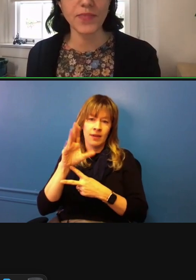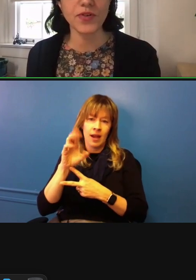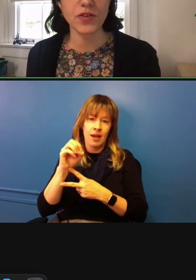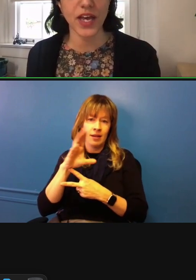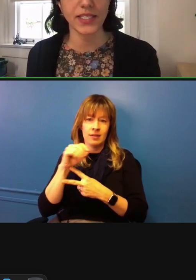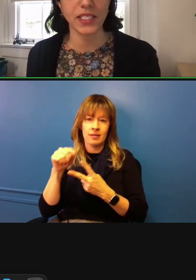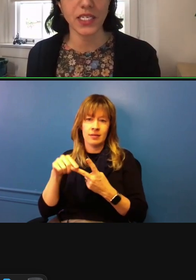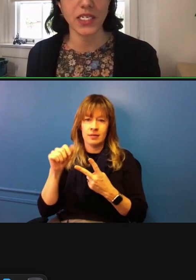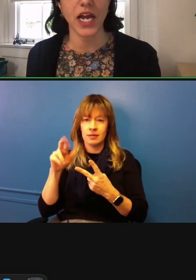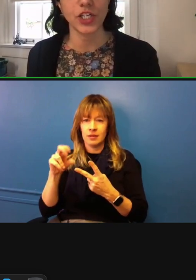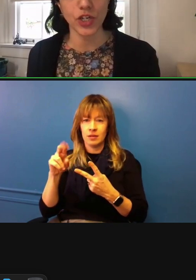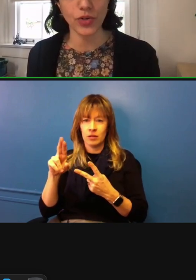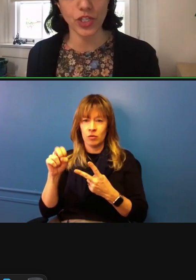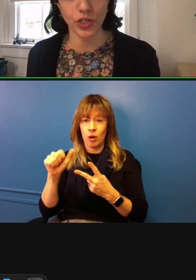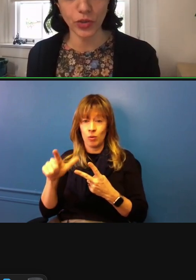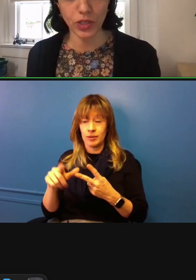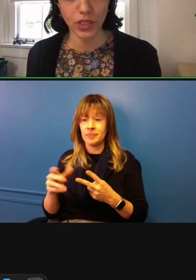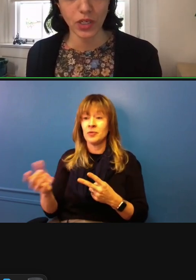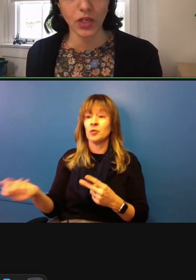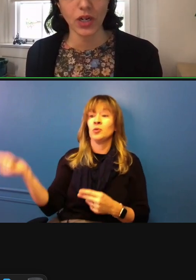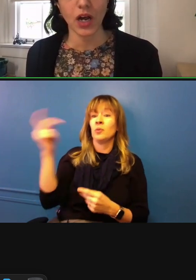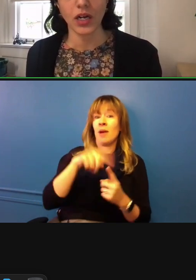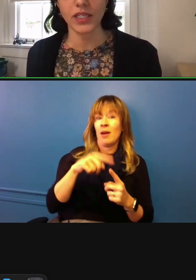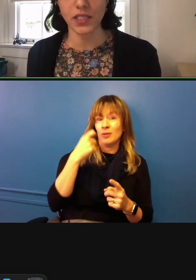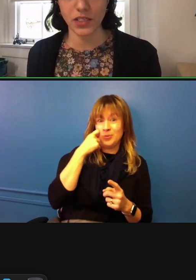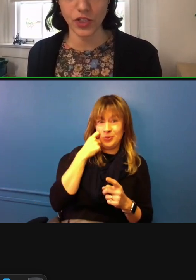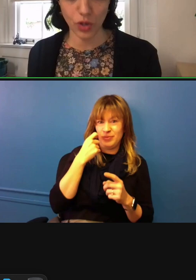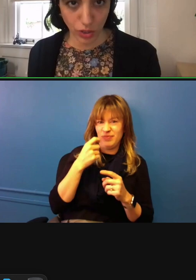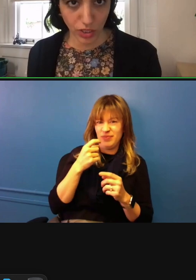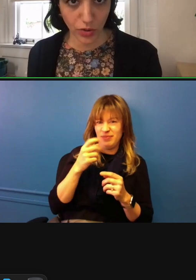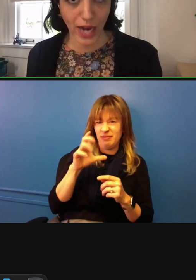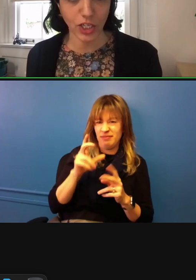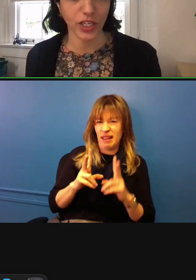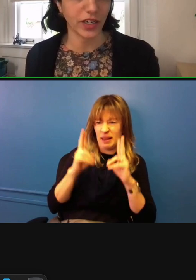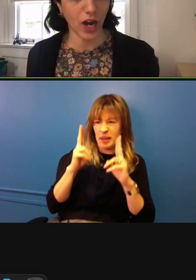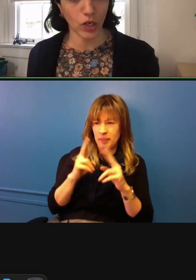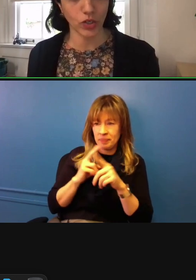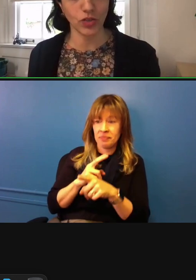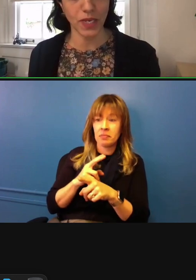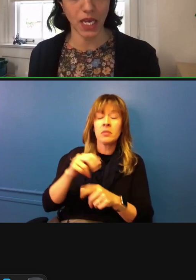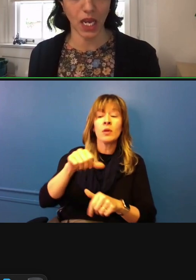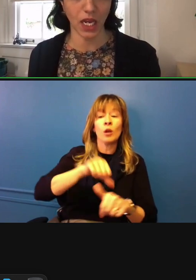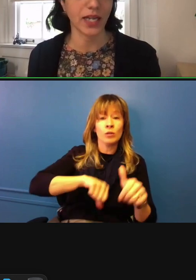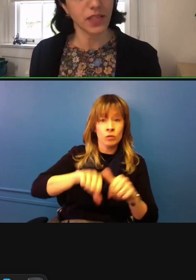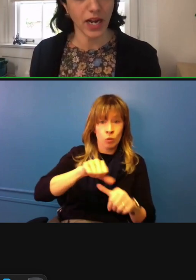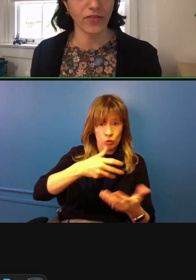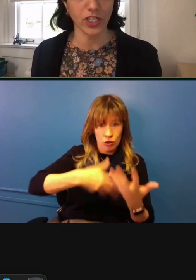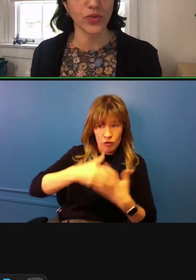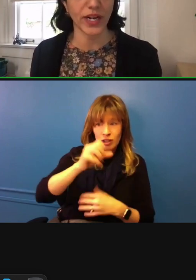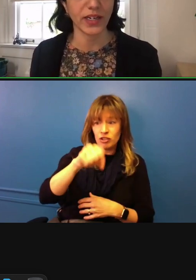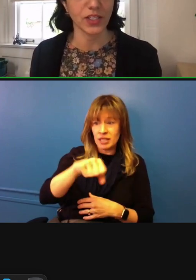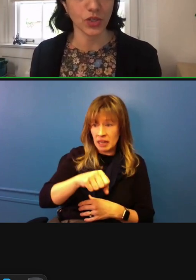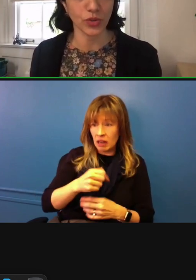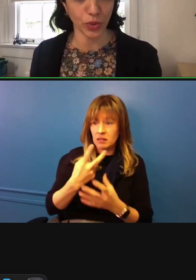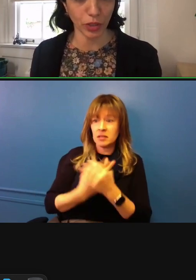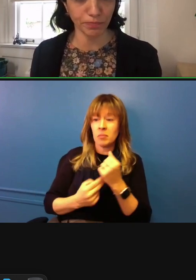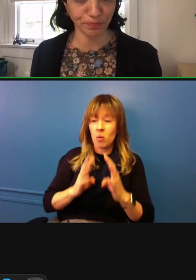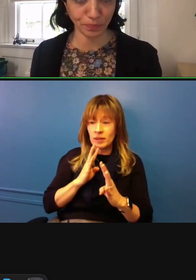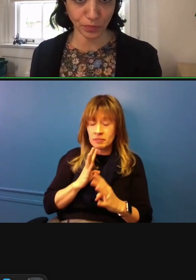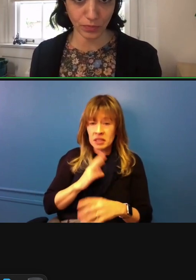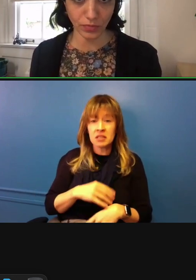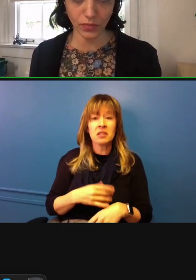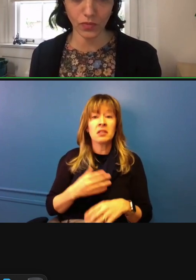So for example, that scene I showed you consists of a social interaction, character speaking, and it's on average rated as